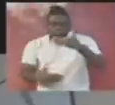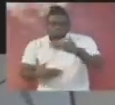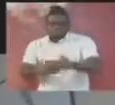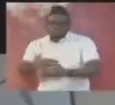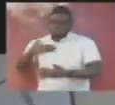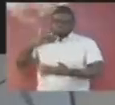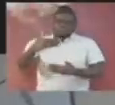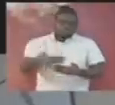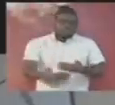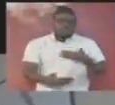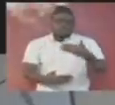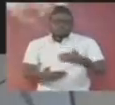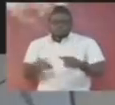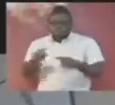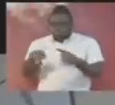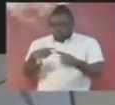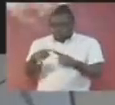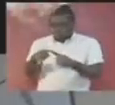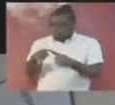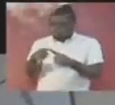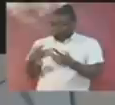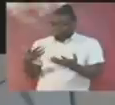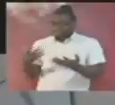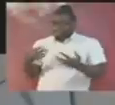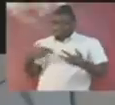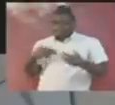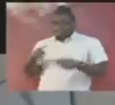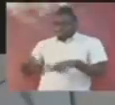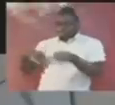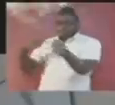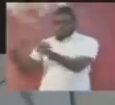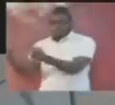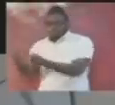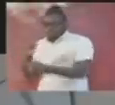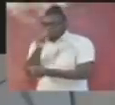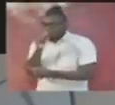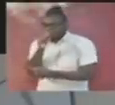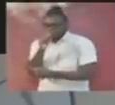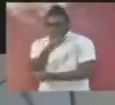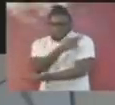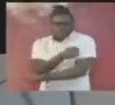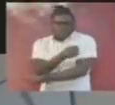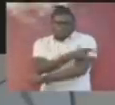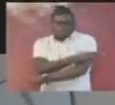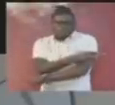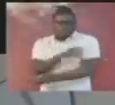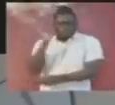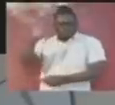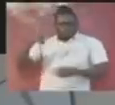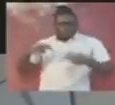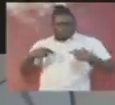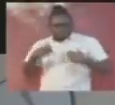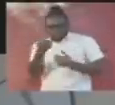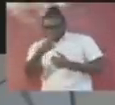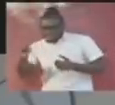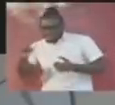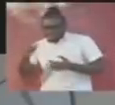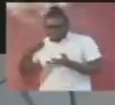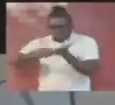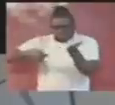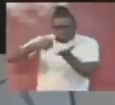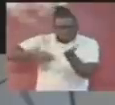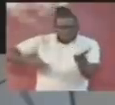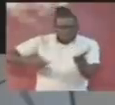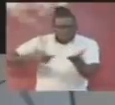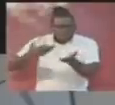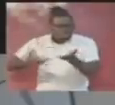private hospitals, etc., would there be any kind of price controls to maintain the equity